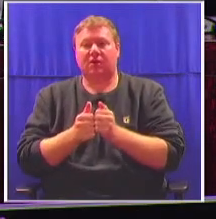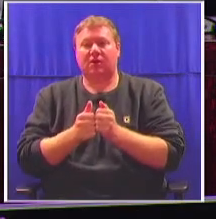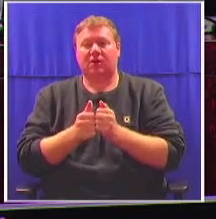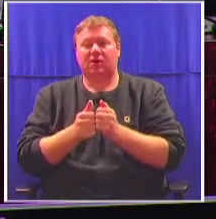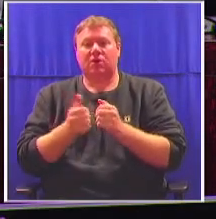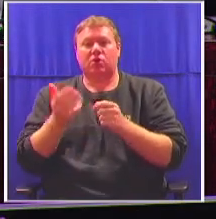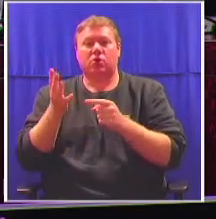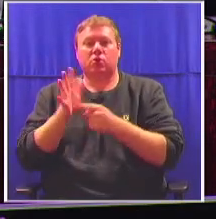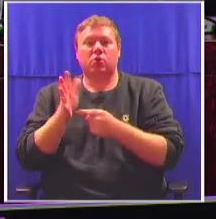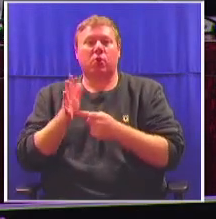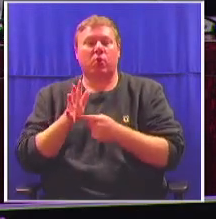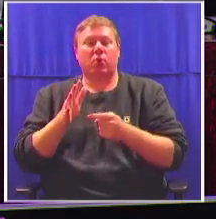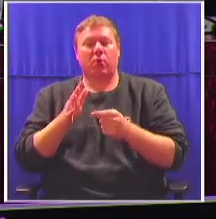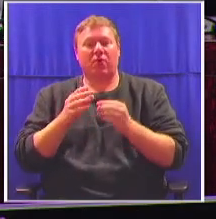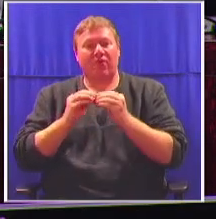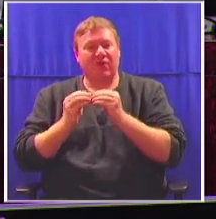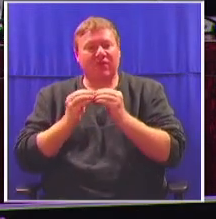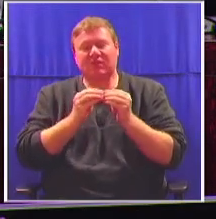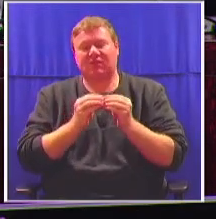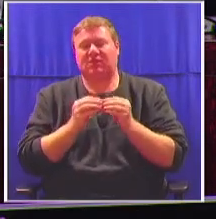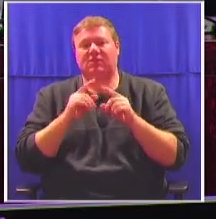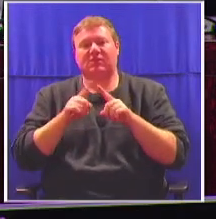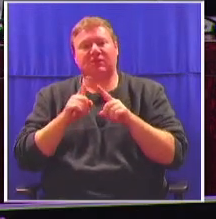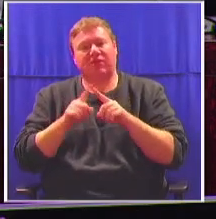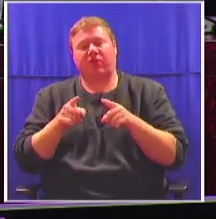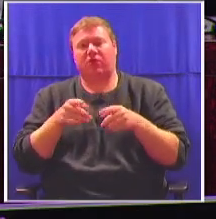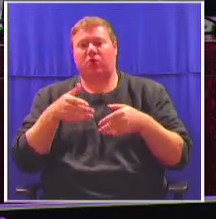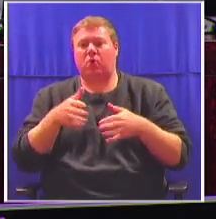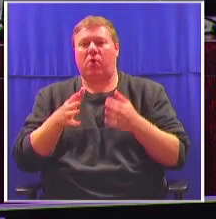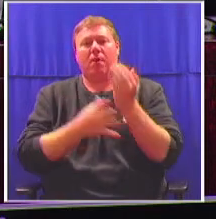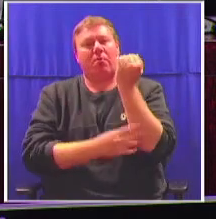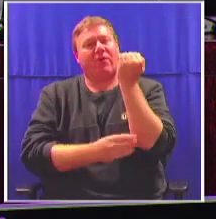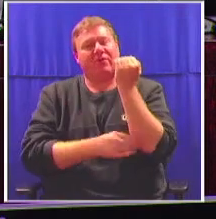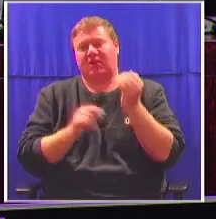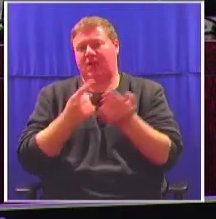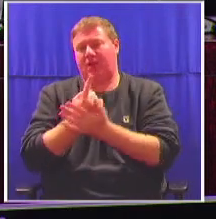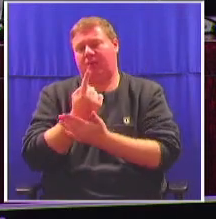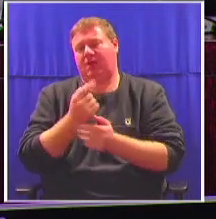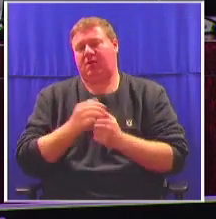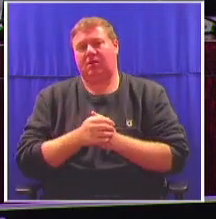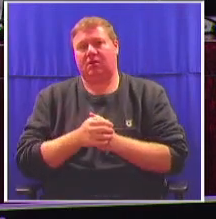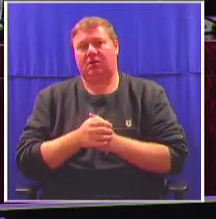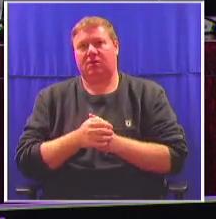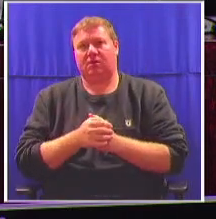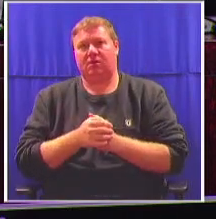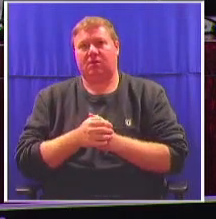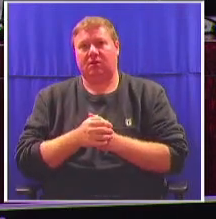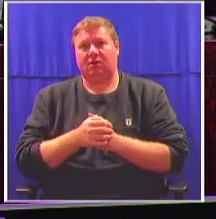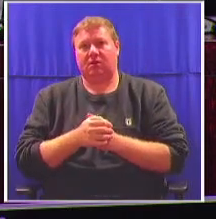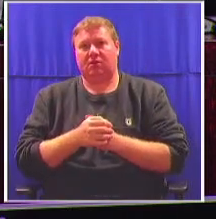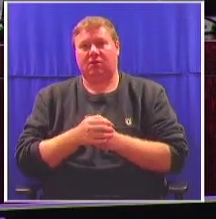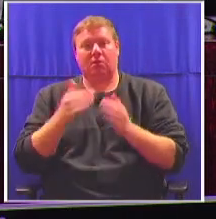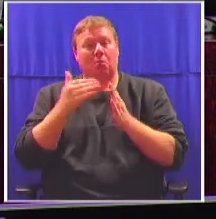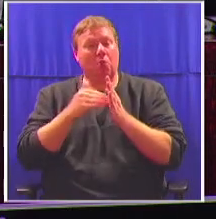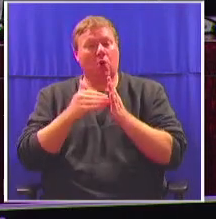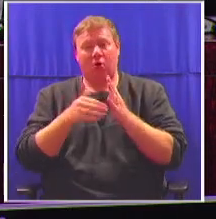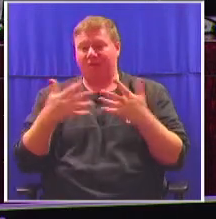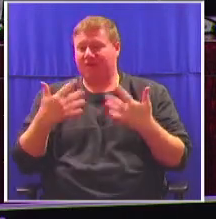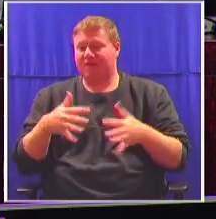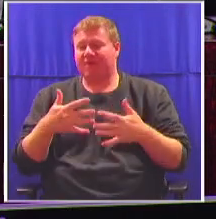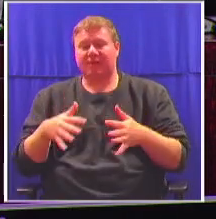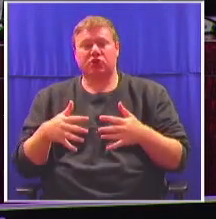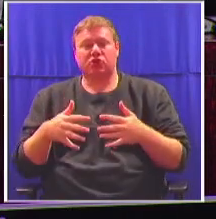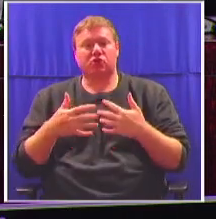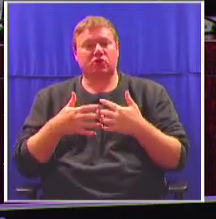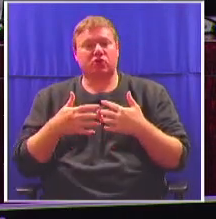and manifestations of poverty. This informs the programs we have pursued in human